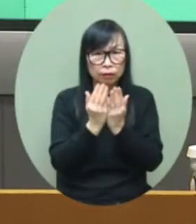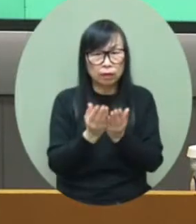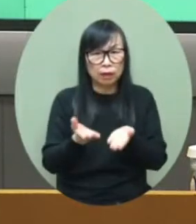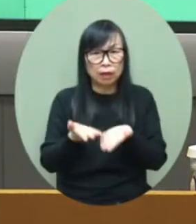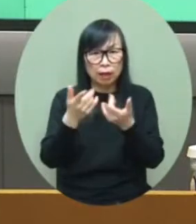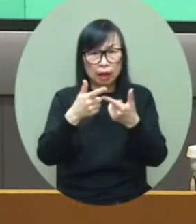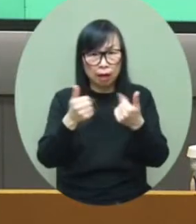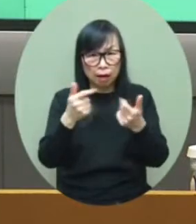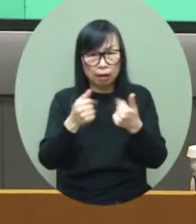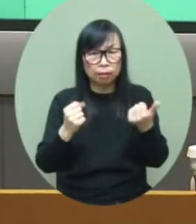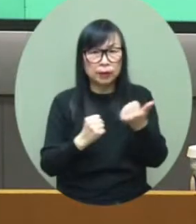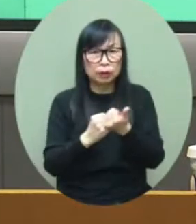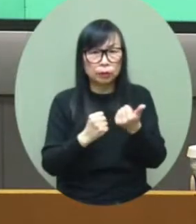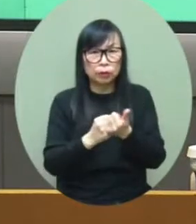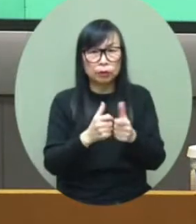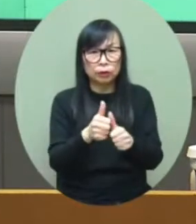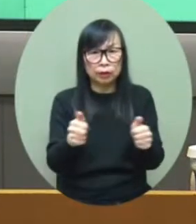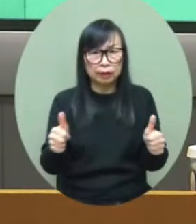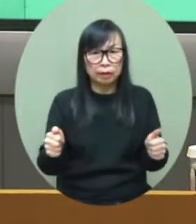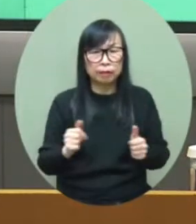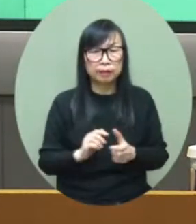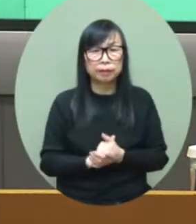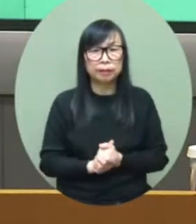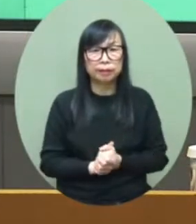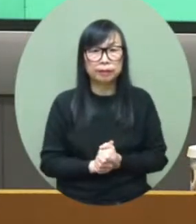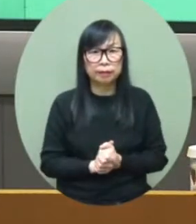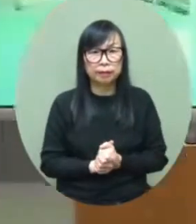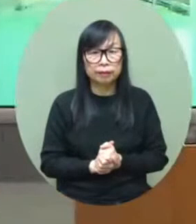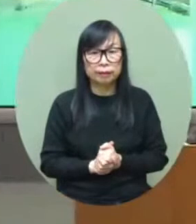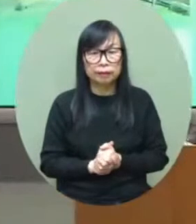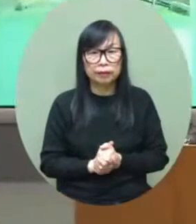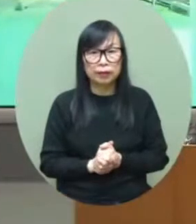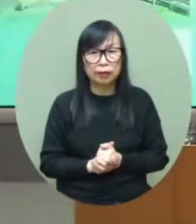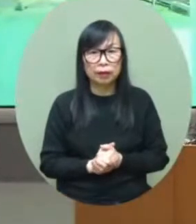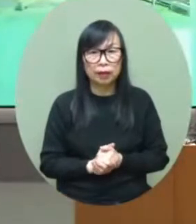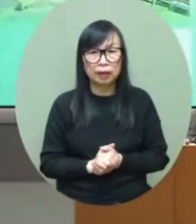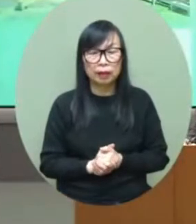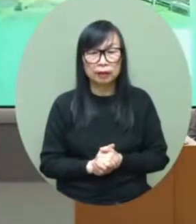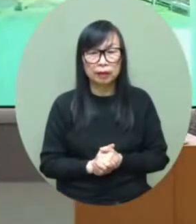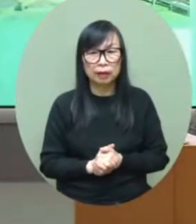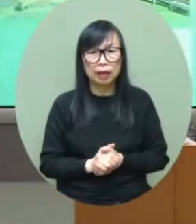stakeholders to offer support for cross-boundary students. Thank you.